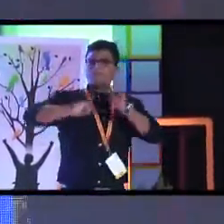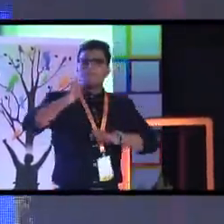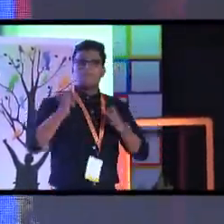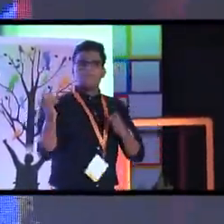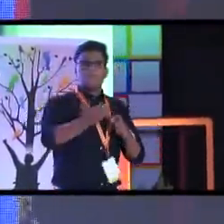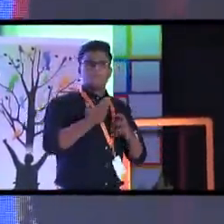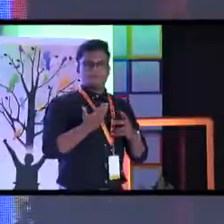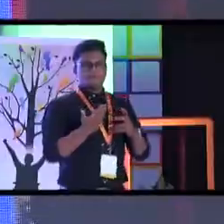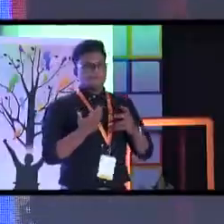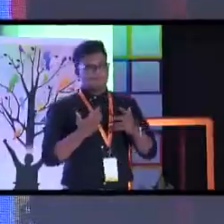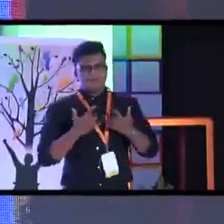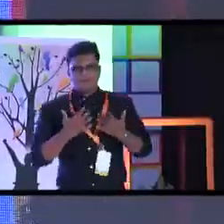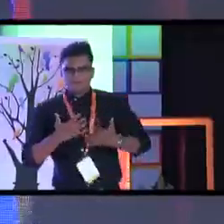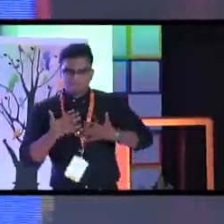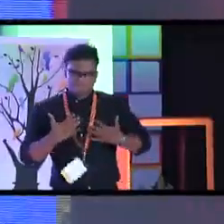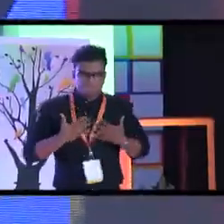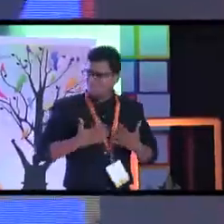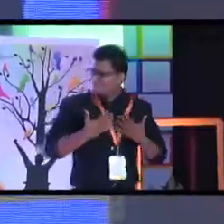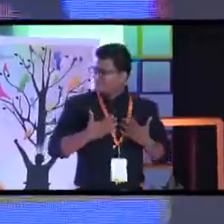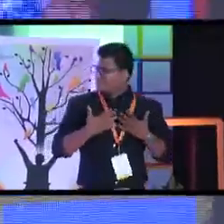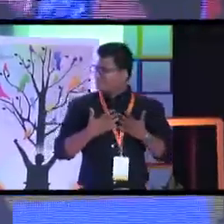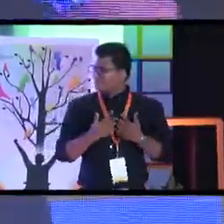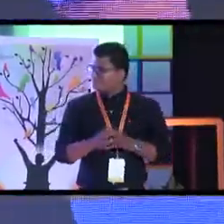and what an honor it is.